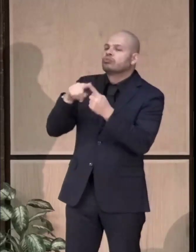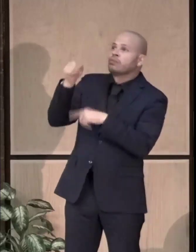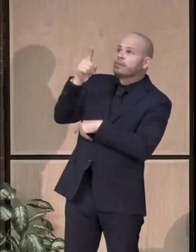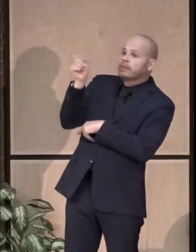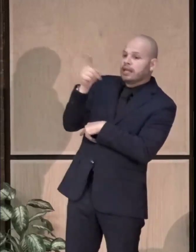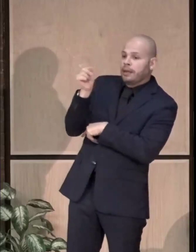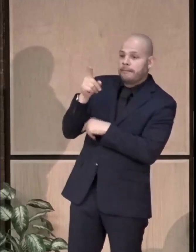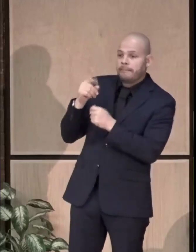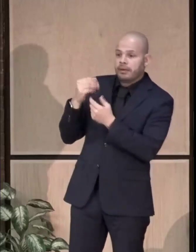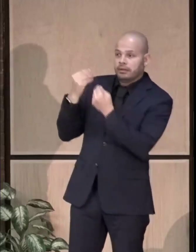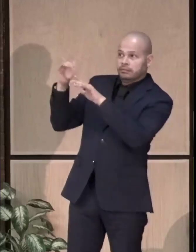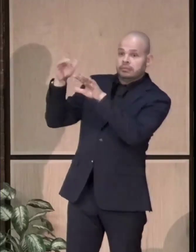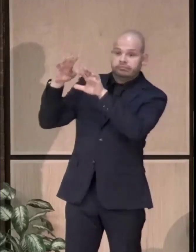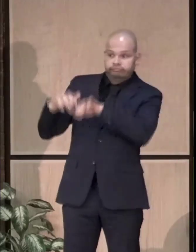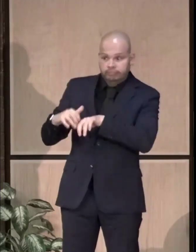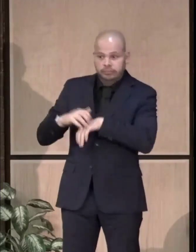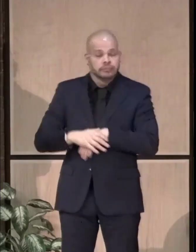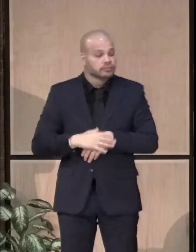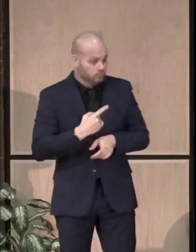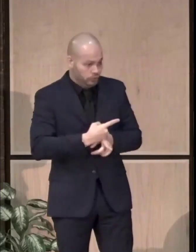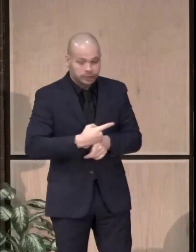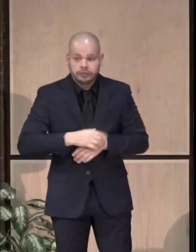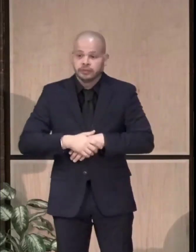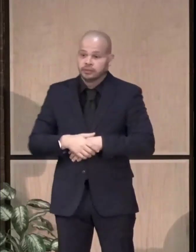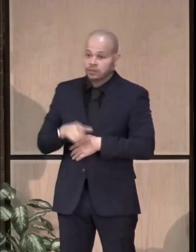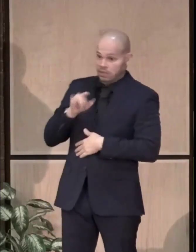was accurate? Yes.